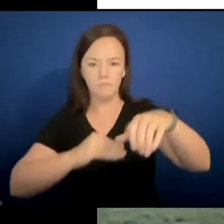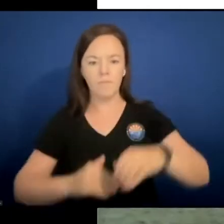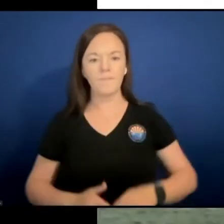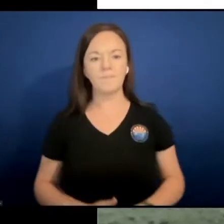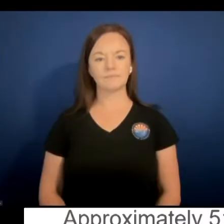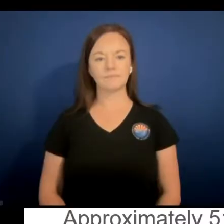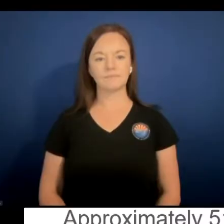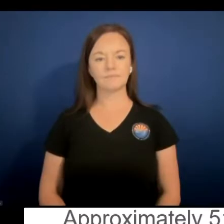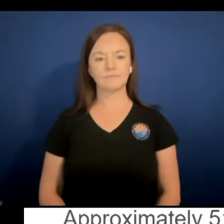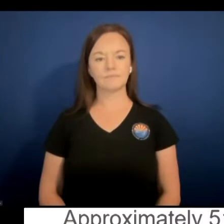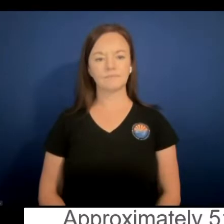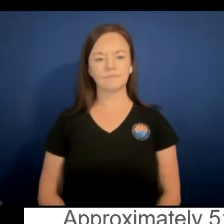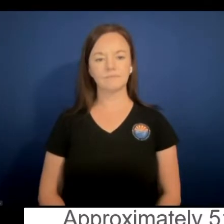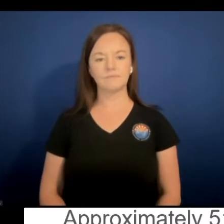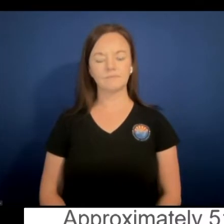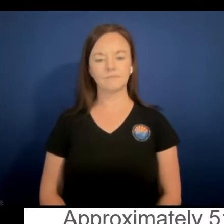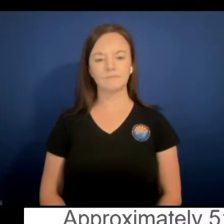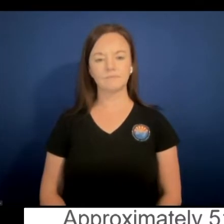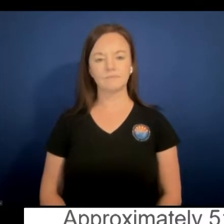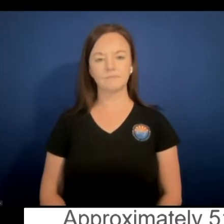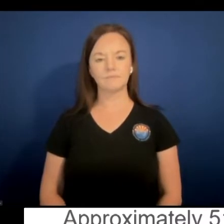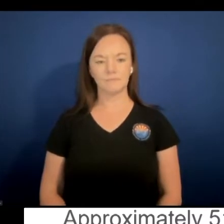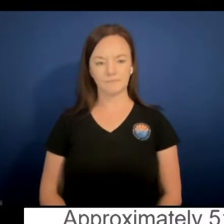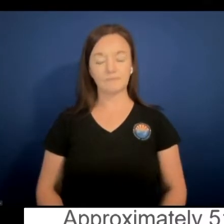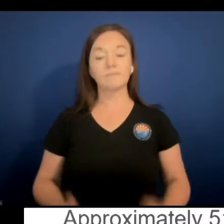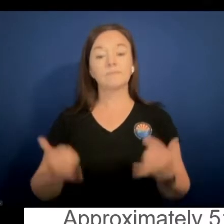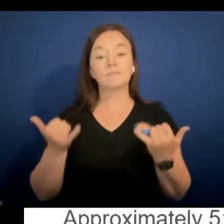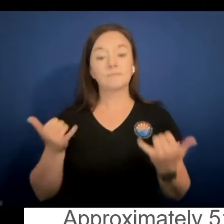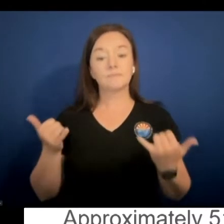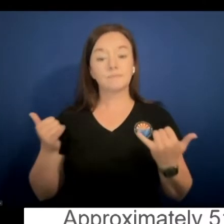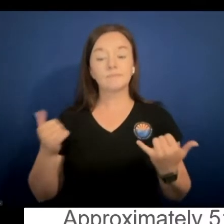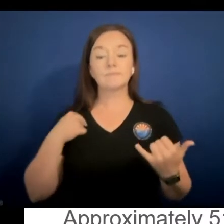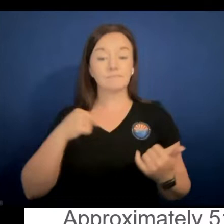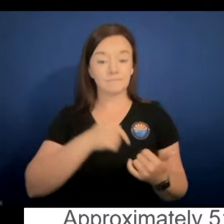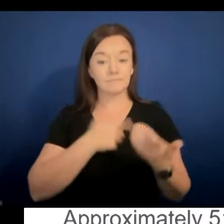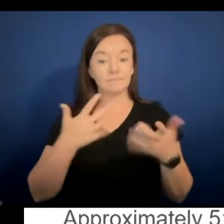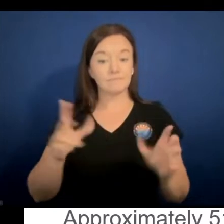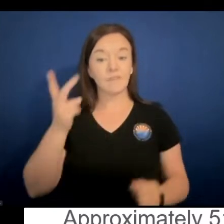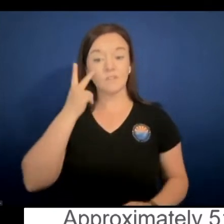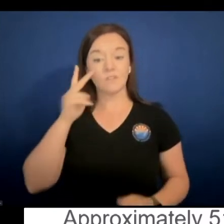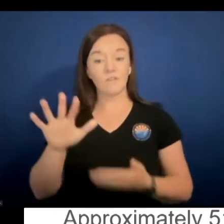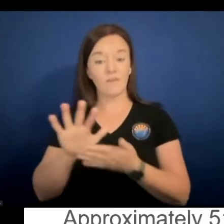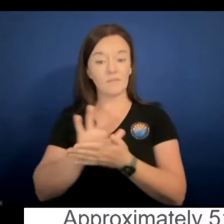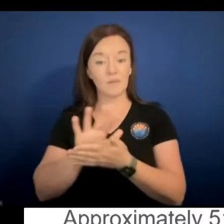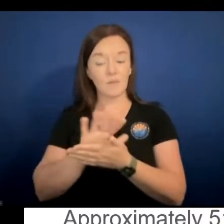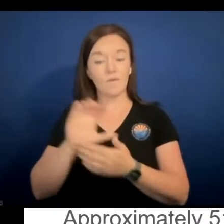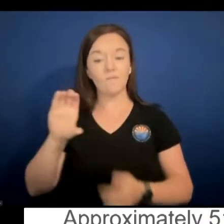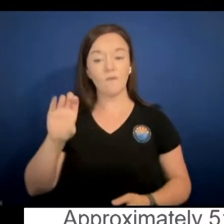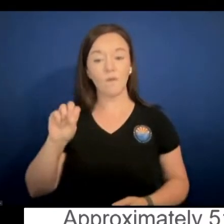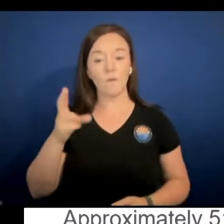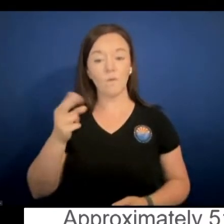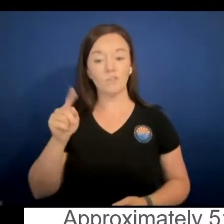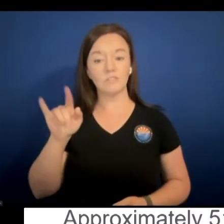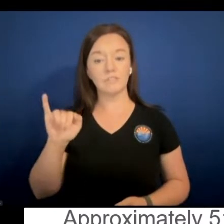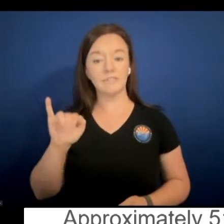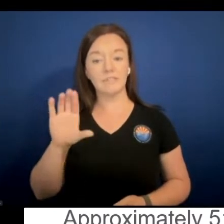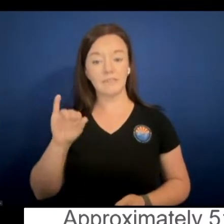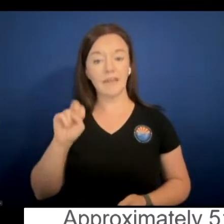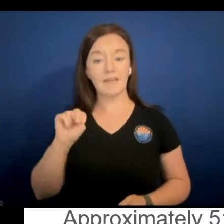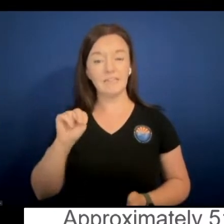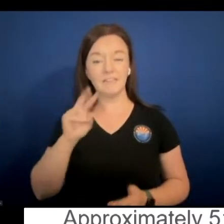you. So now, as we've seen the video of Cochiti Canyon